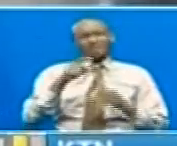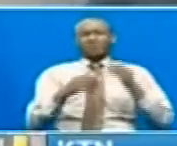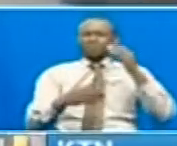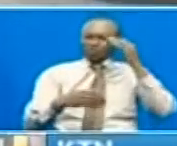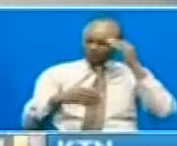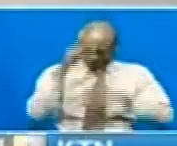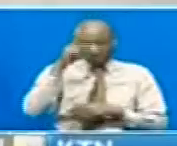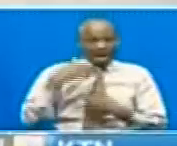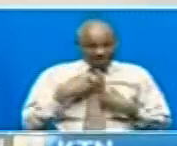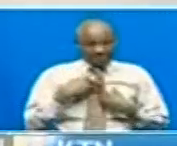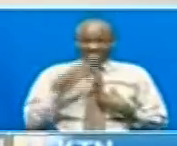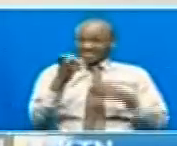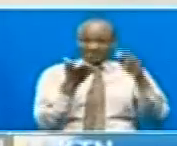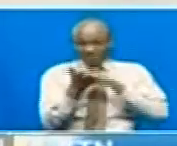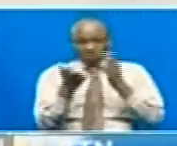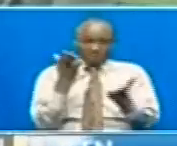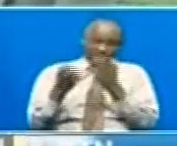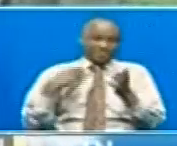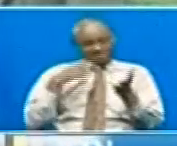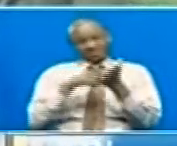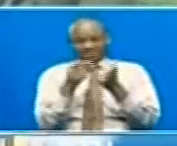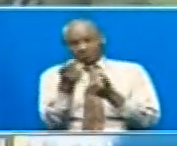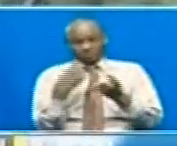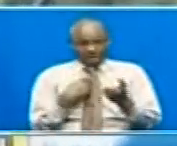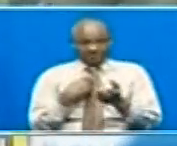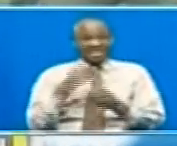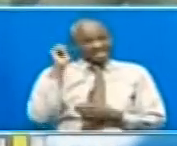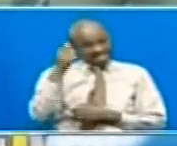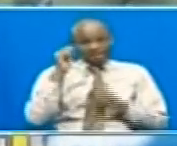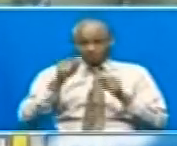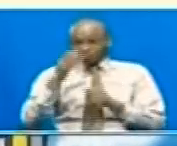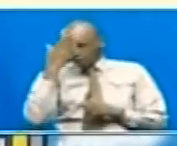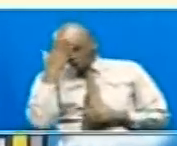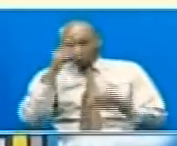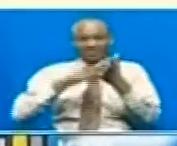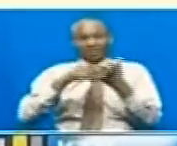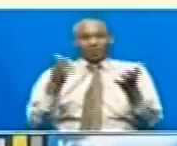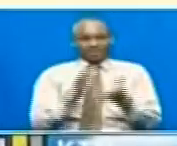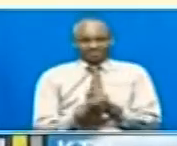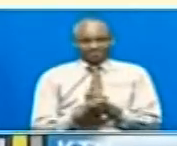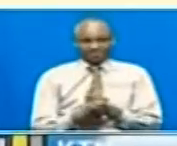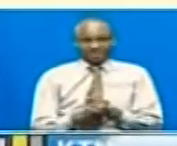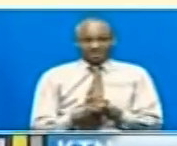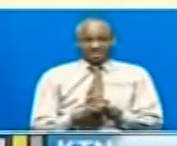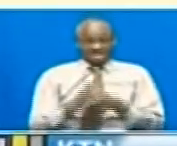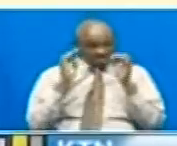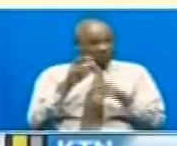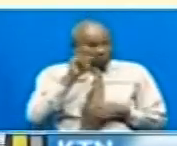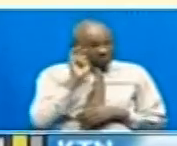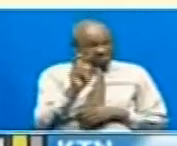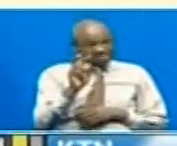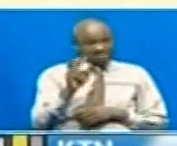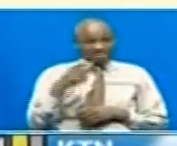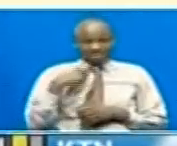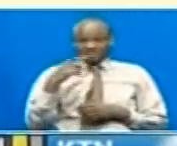professional touch, the video could have some loopholes that Kenya can tap into. If we take all the attacks, this Mpeketoni, the